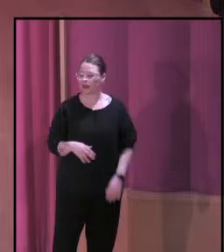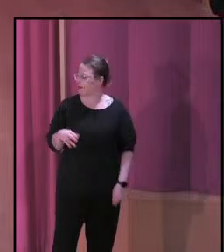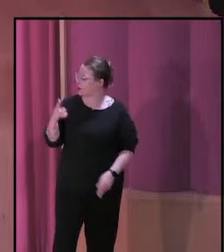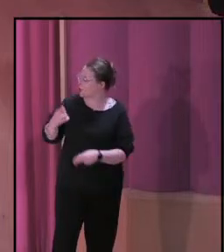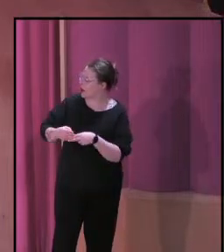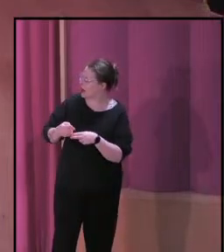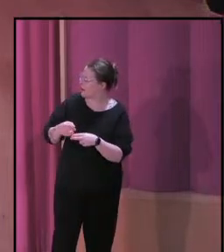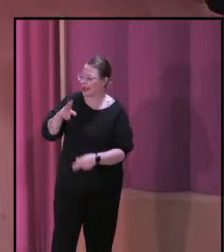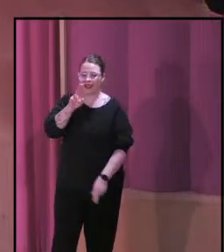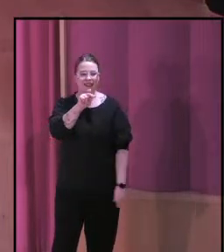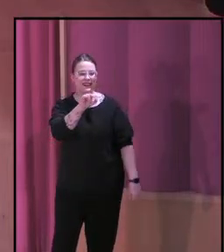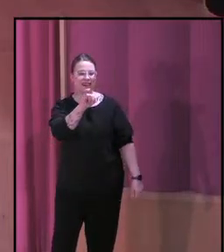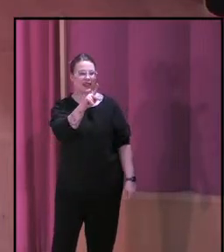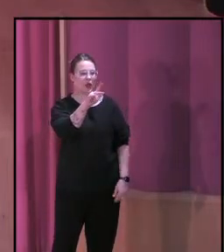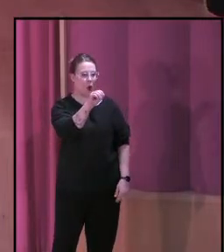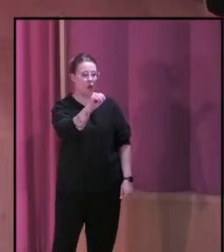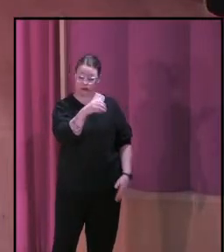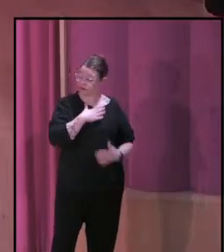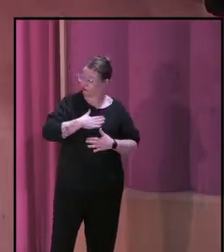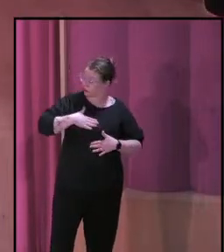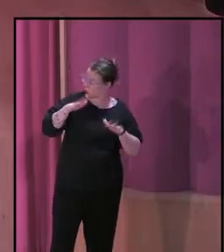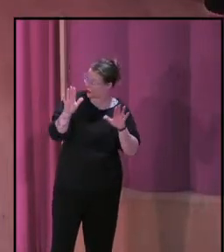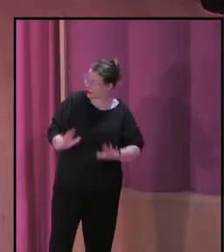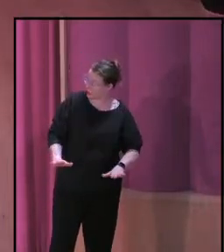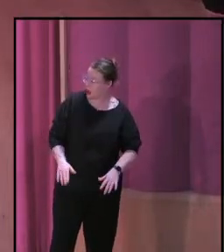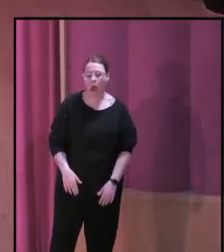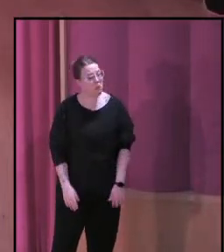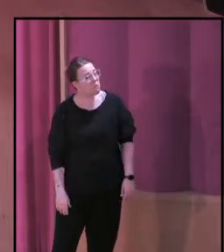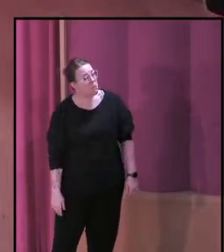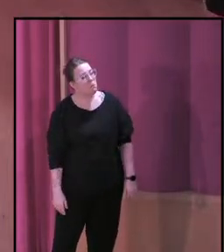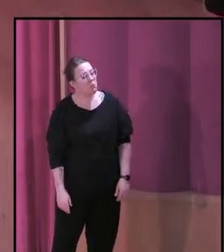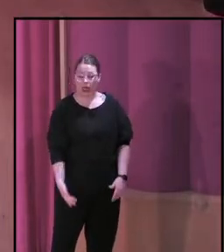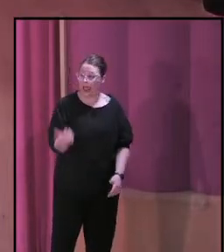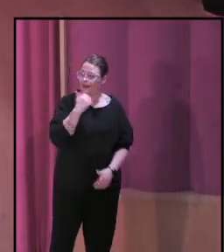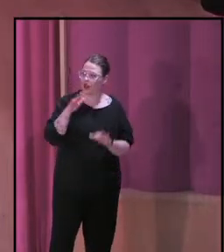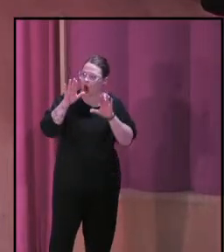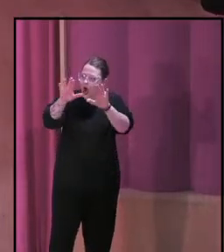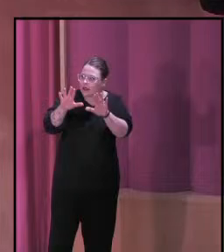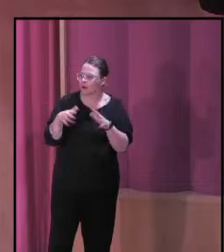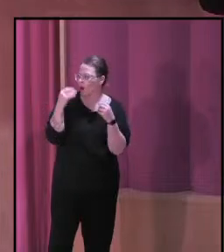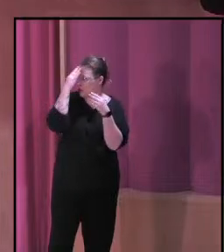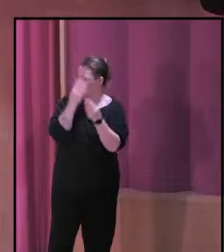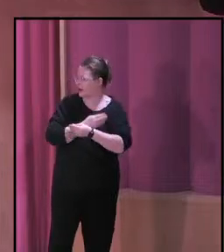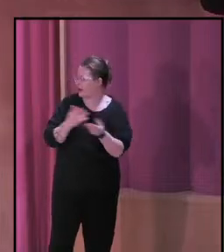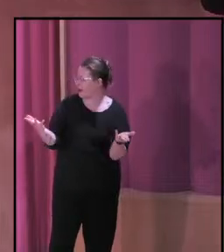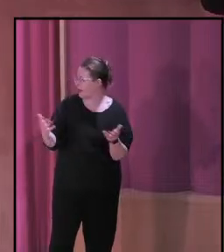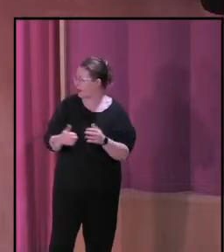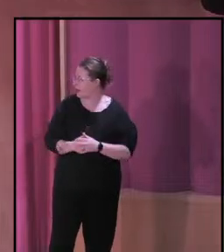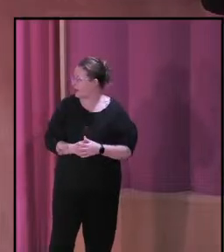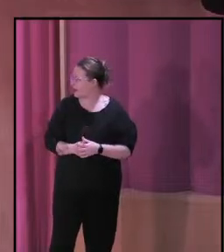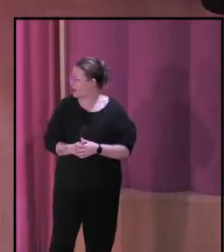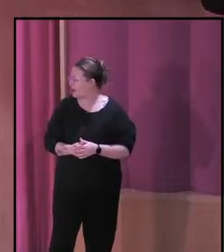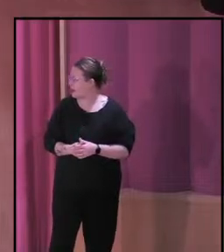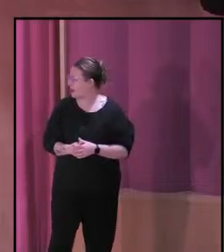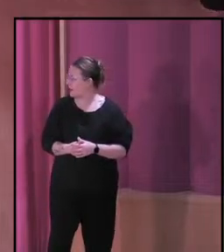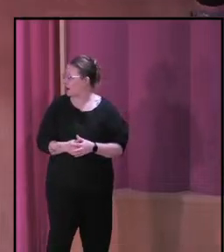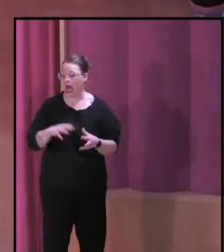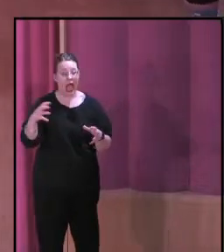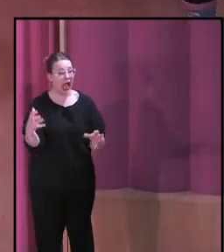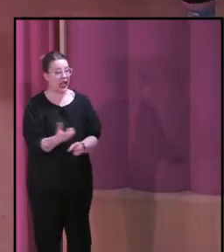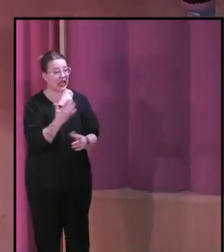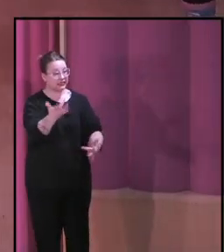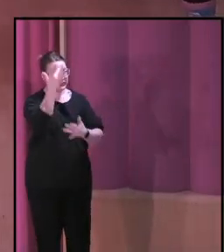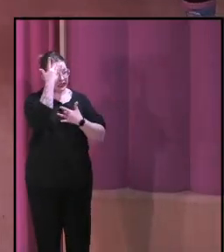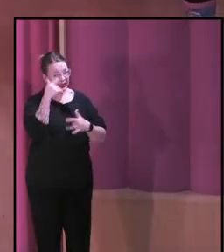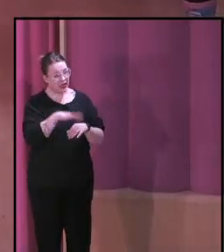Miko. Nice to meet you, Miko. Are you having a good winter? Yeah? Have you done anything awesome we should all know about? I got the neurovirus on Christmas.